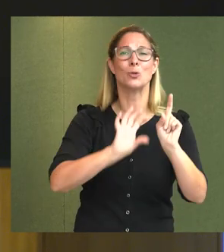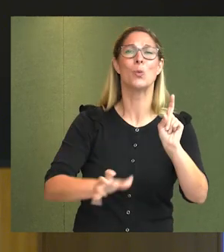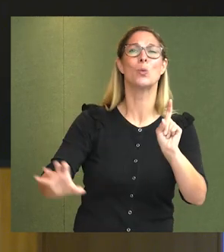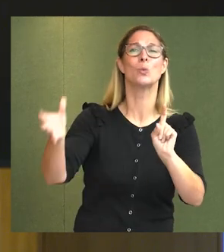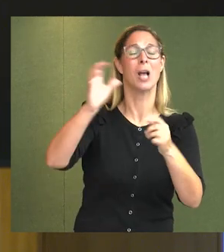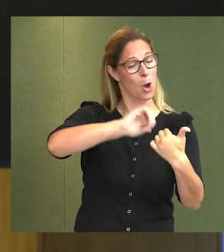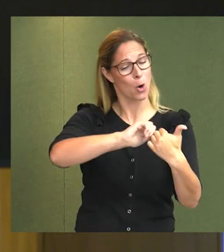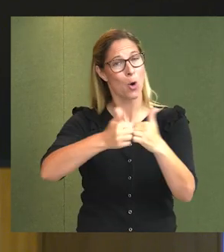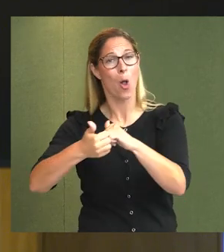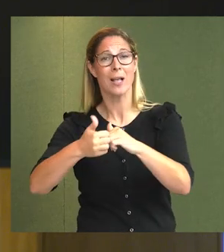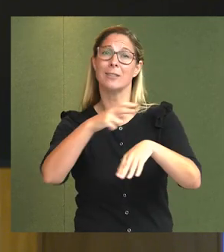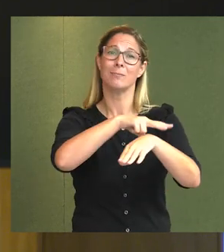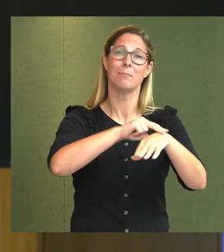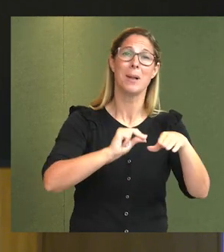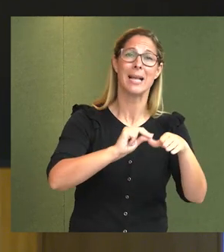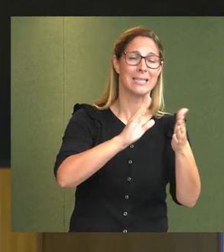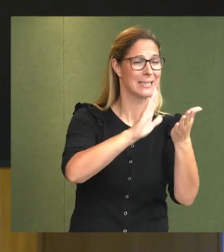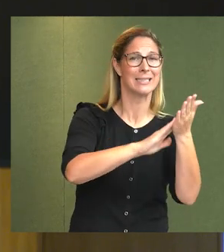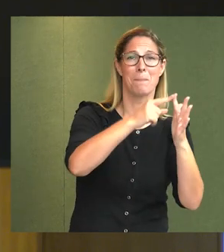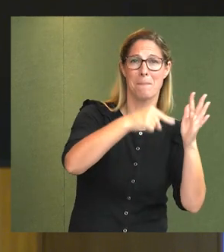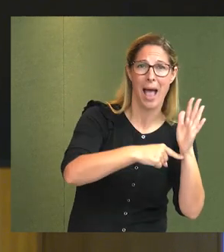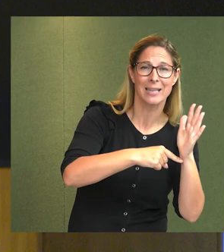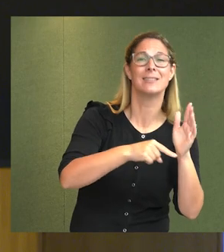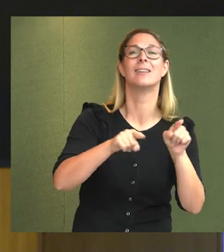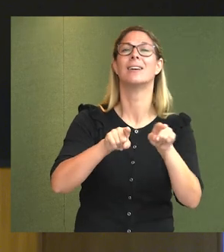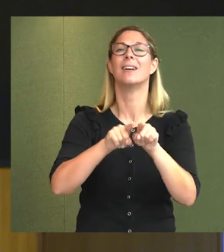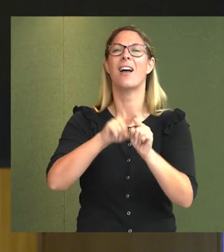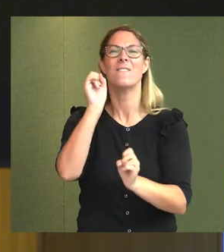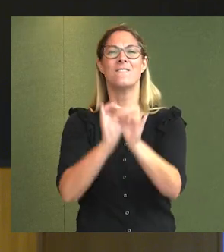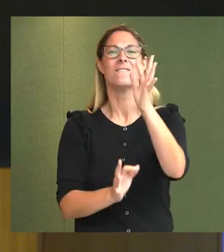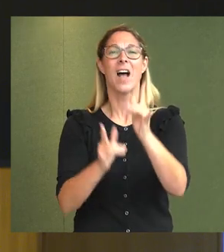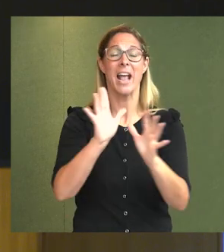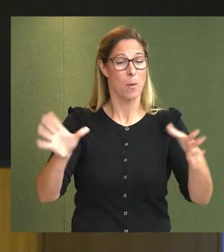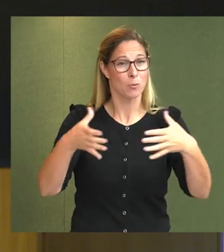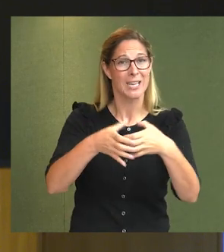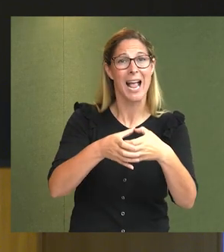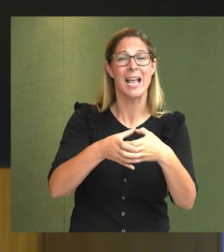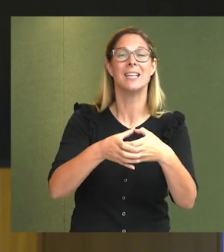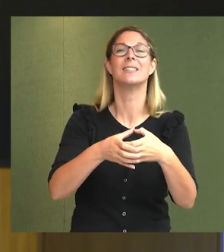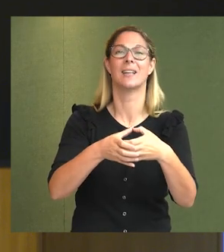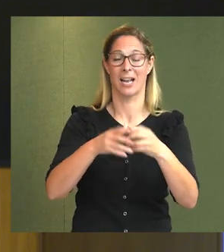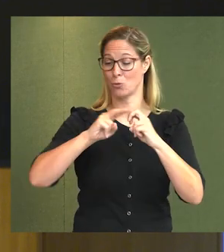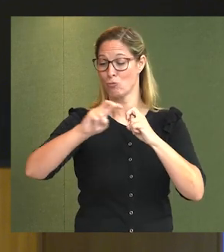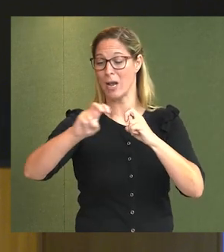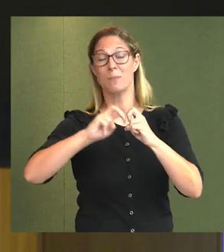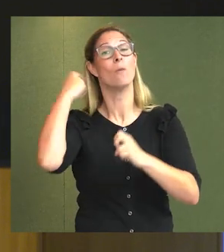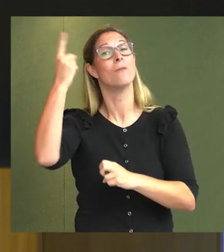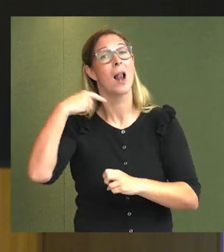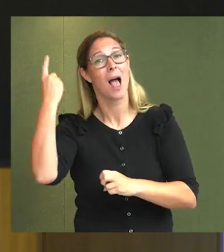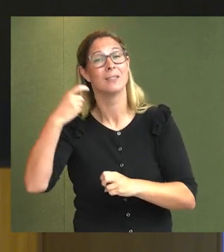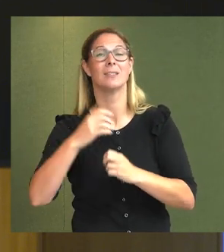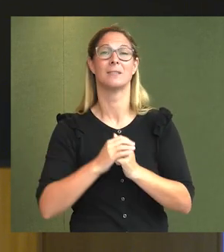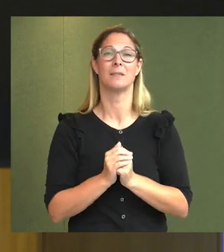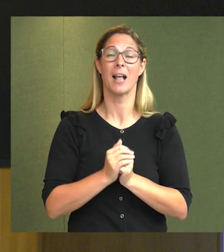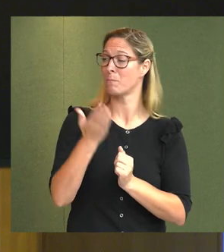Metropolitan Police Service, the London Fire Brigade, and Transport for London, and some former Assembly